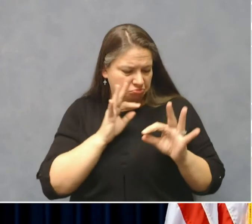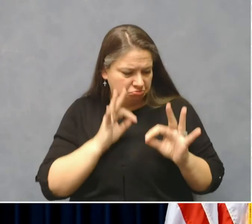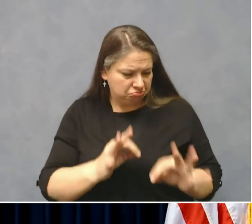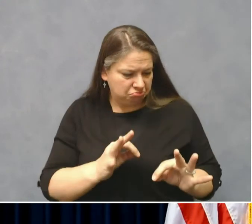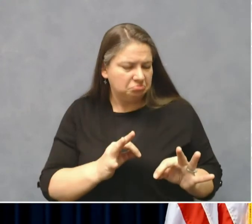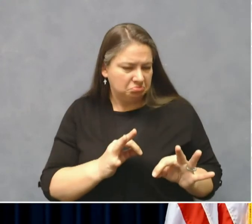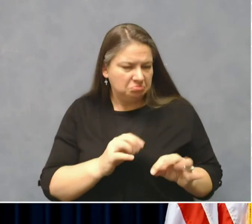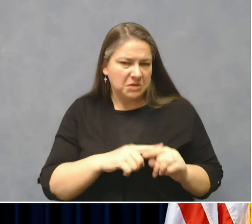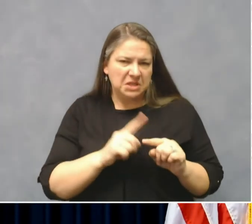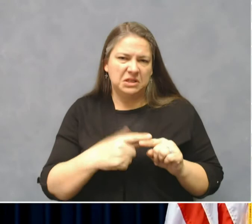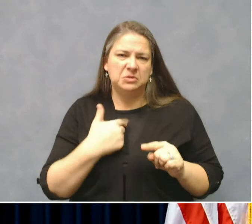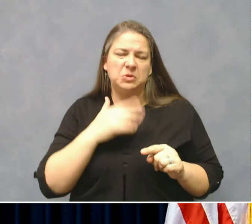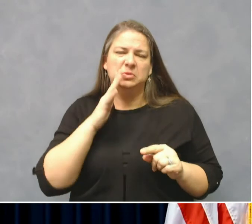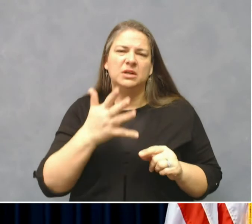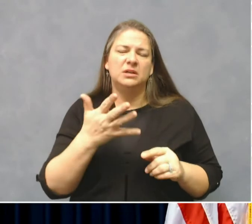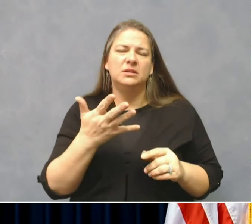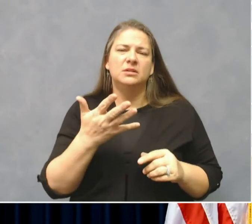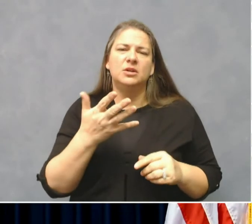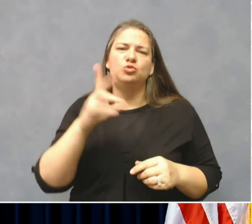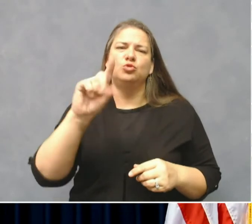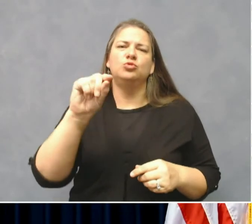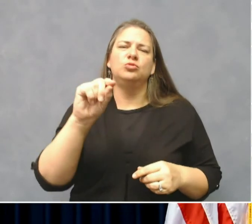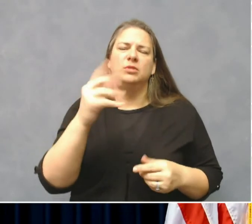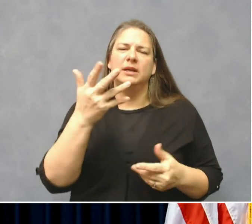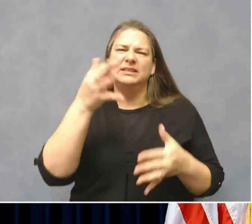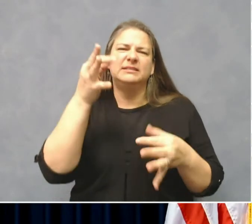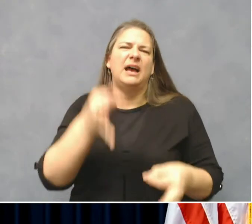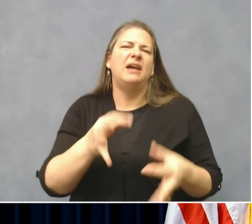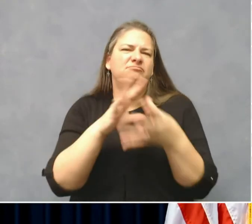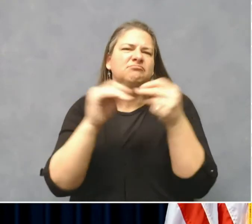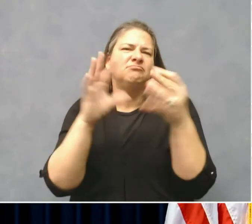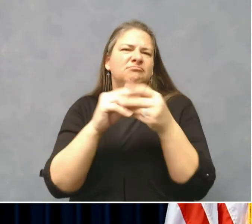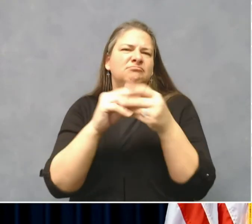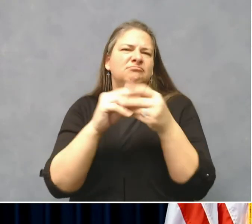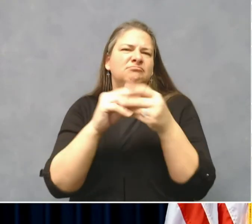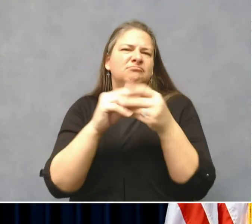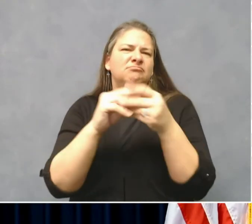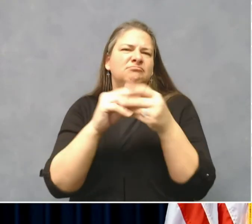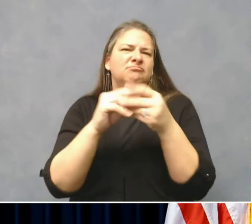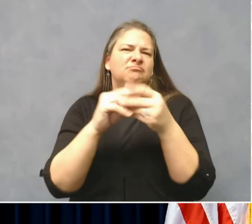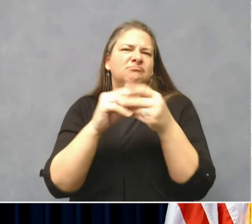based on that as early as tomorrow. I don't think it's anything that